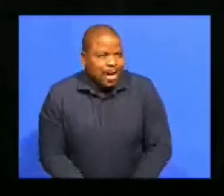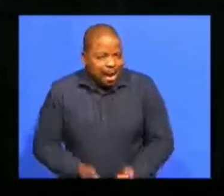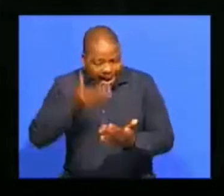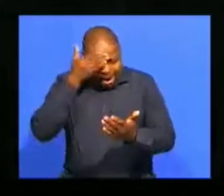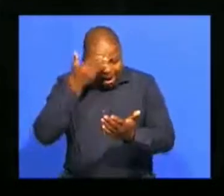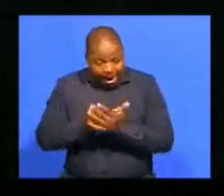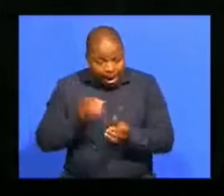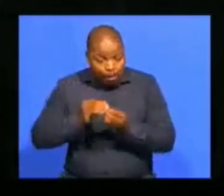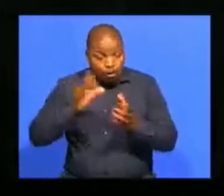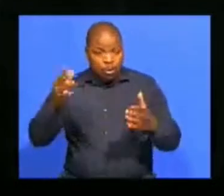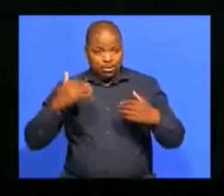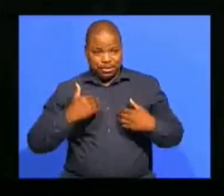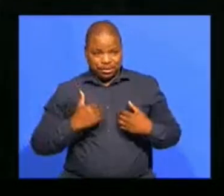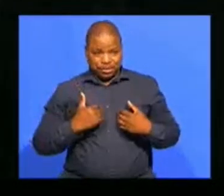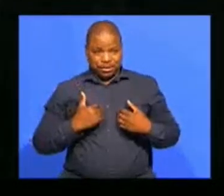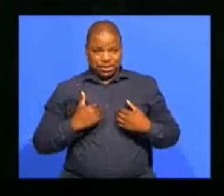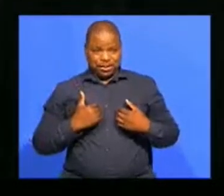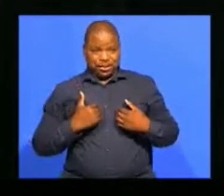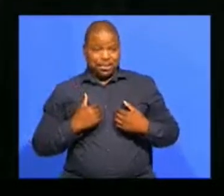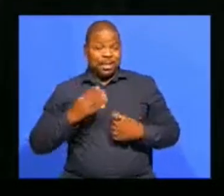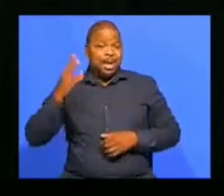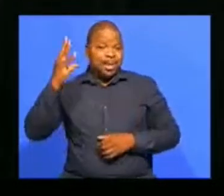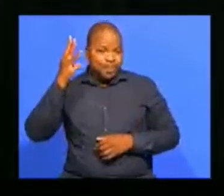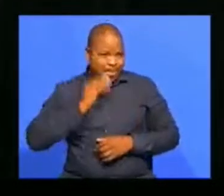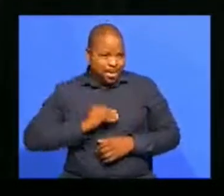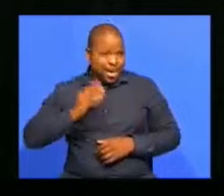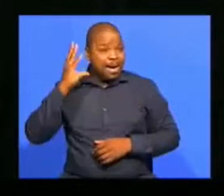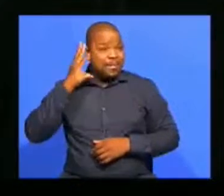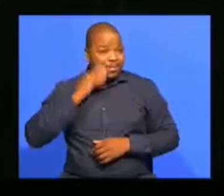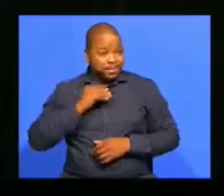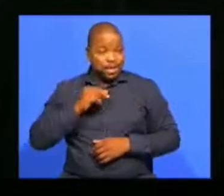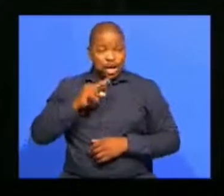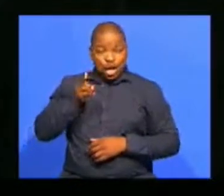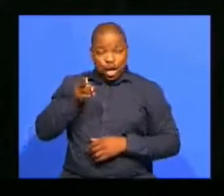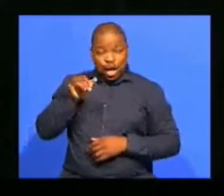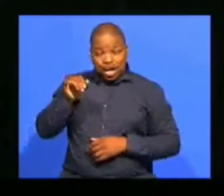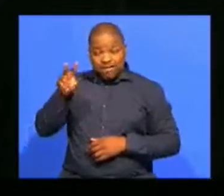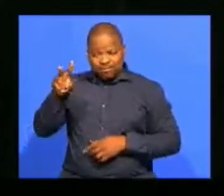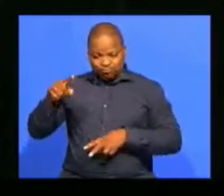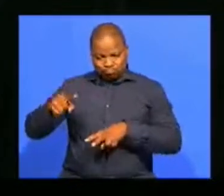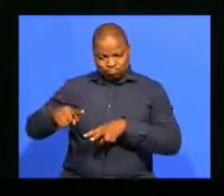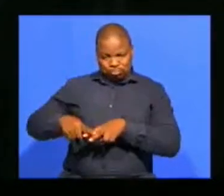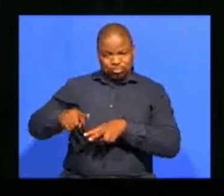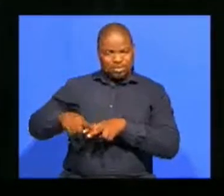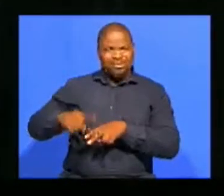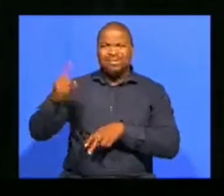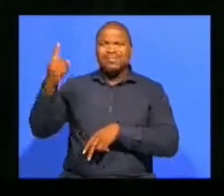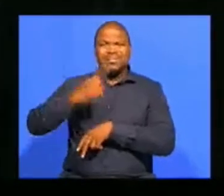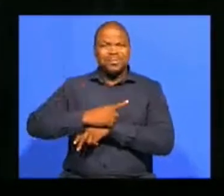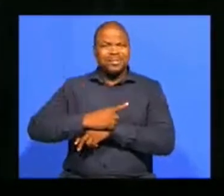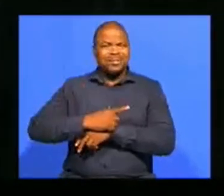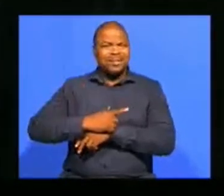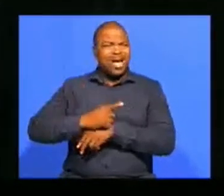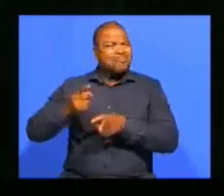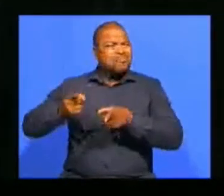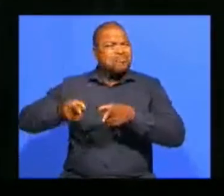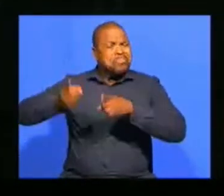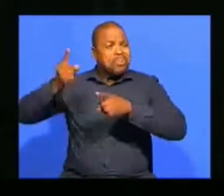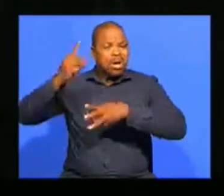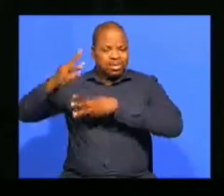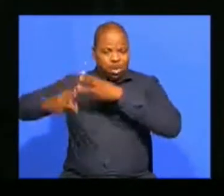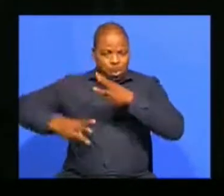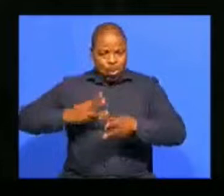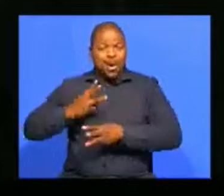a lot from our experiences with HIV/AIDS. You know, who at one time were the most afflicted country in the